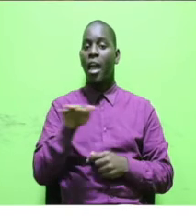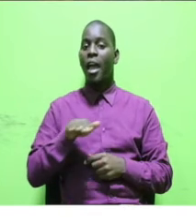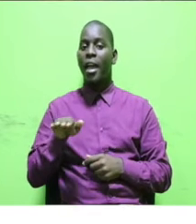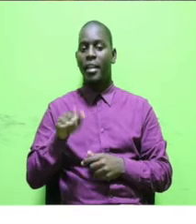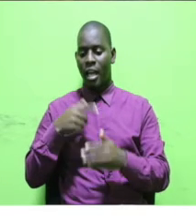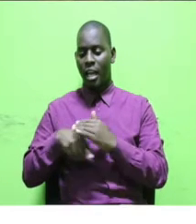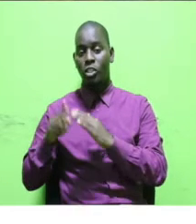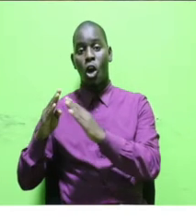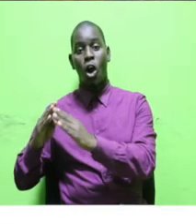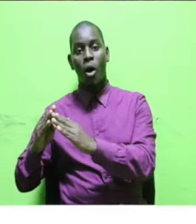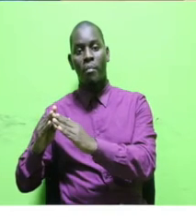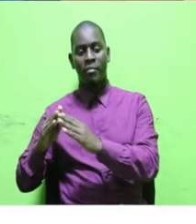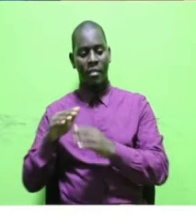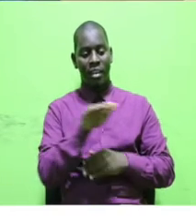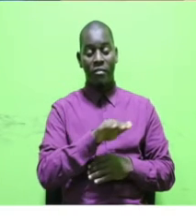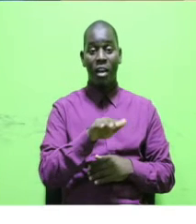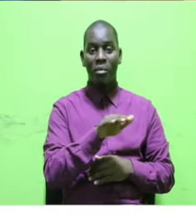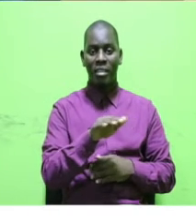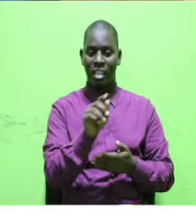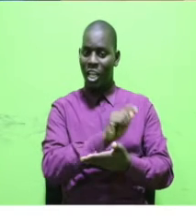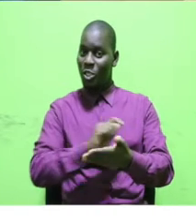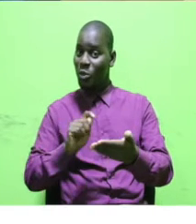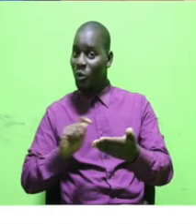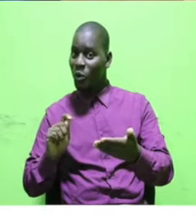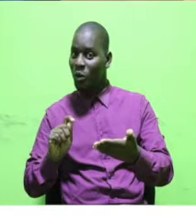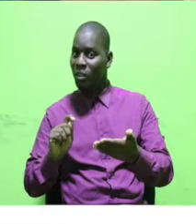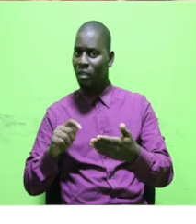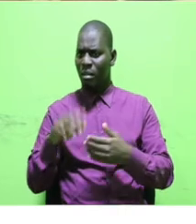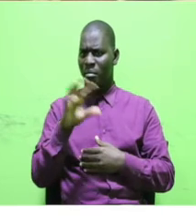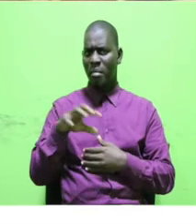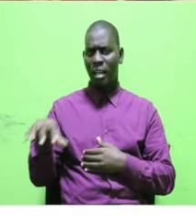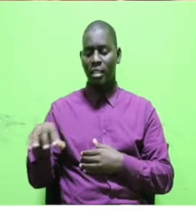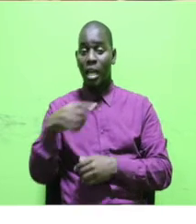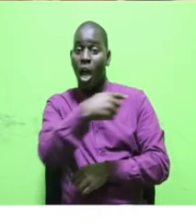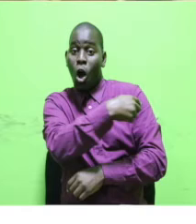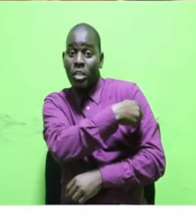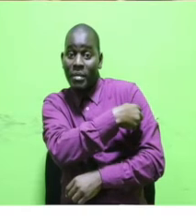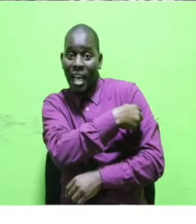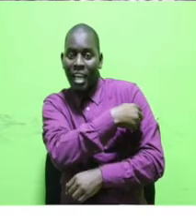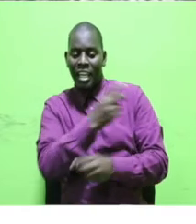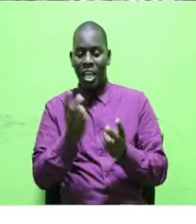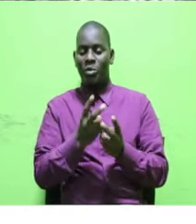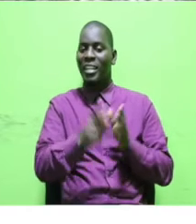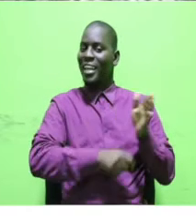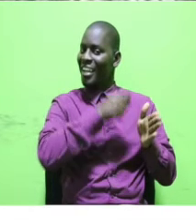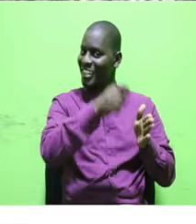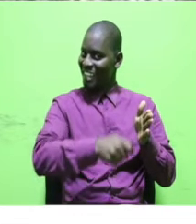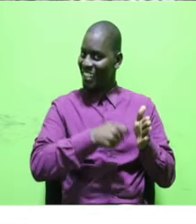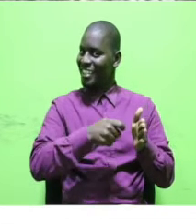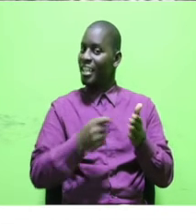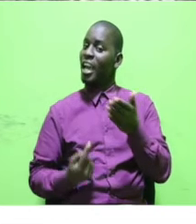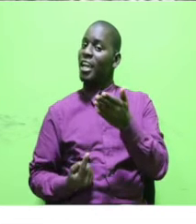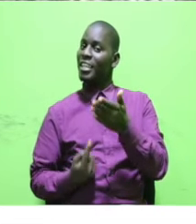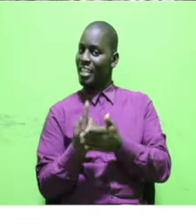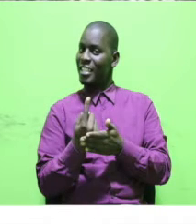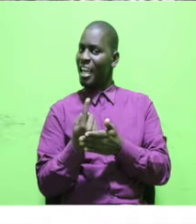like at home, environment, at schools, market, hospitals, and industry as a result